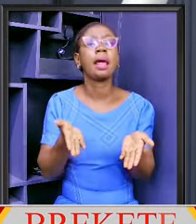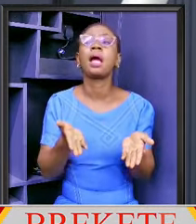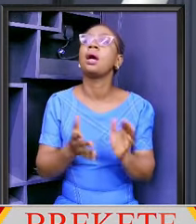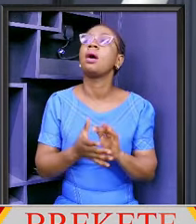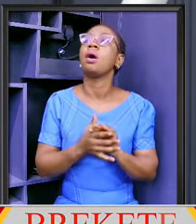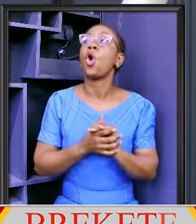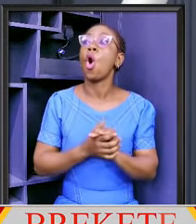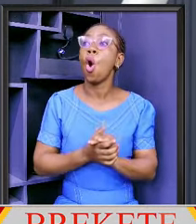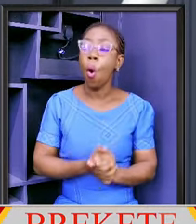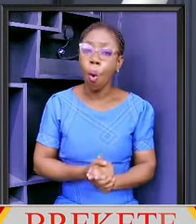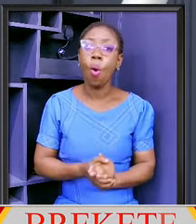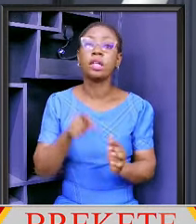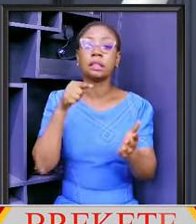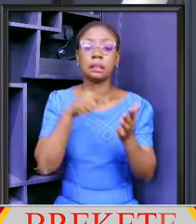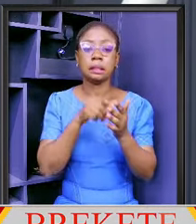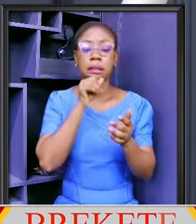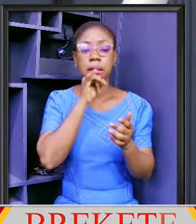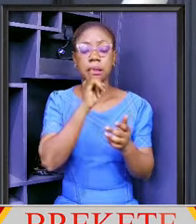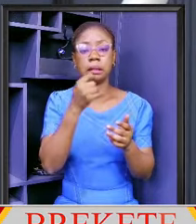Oh, the Okada riders.